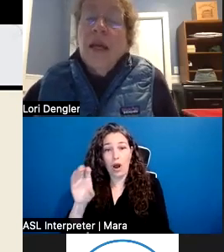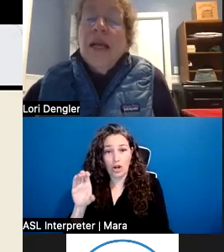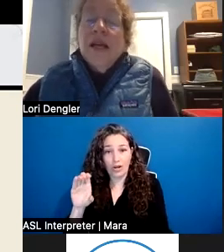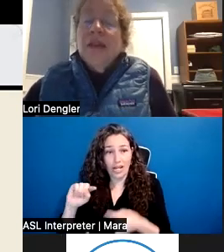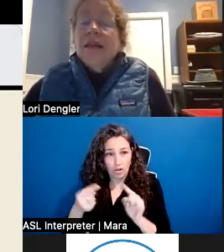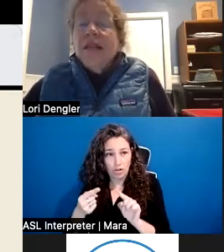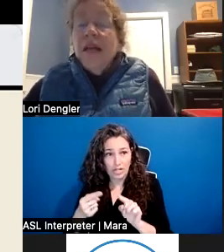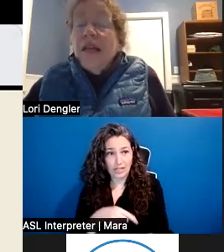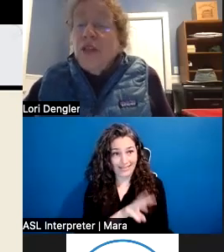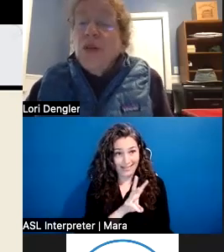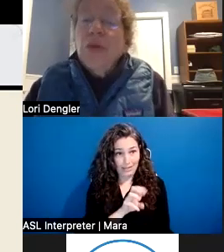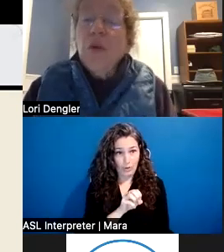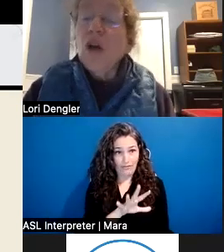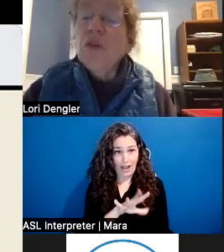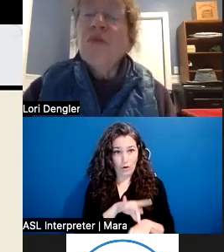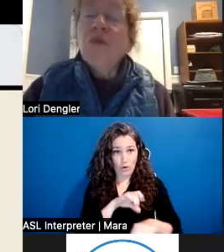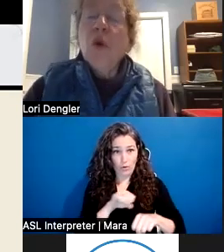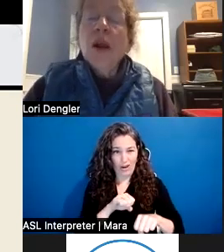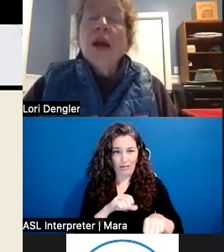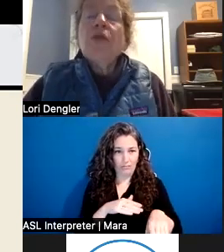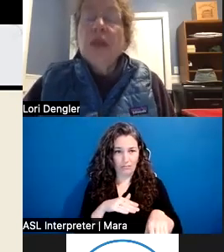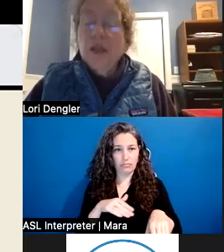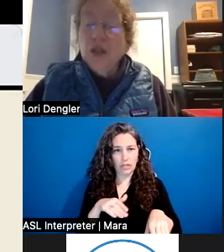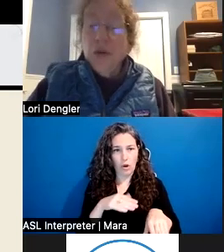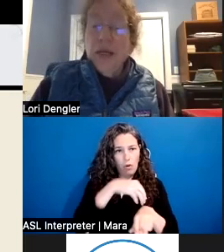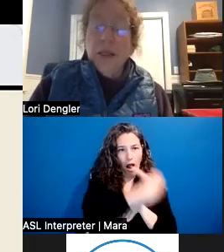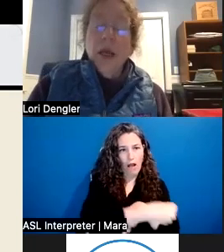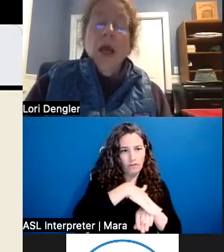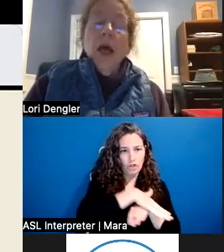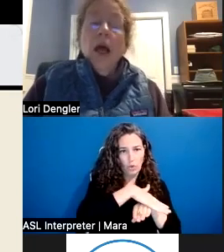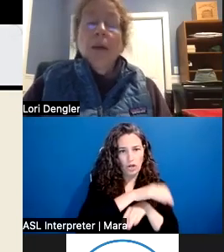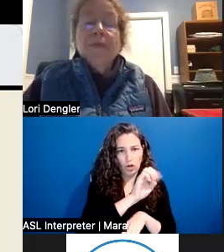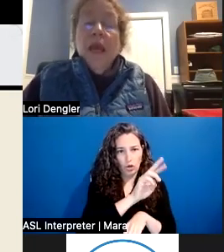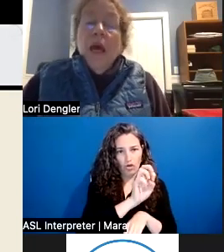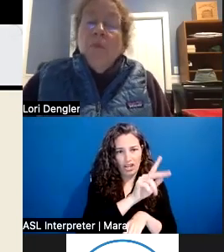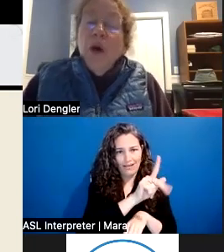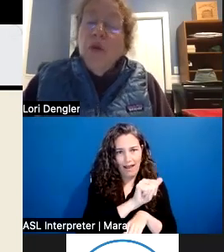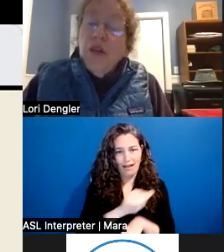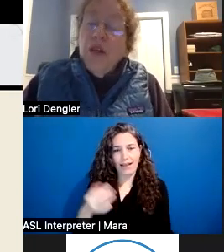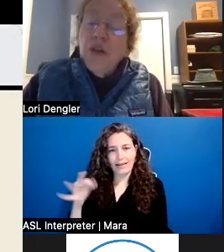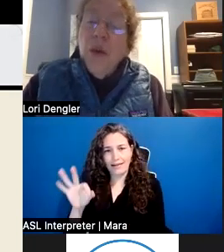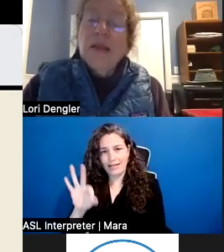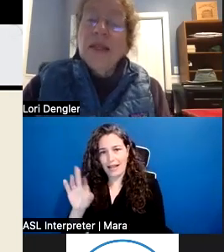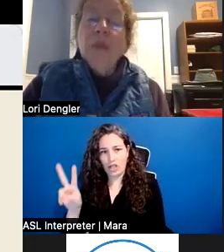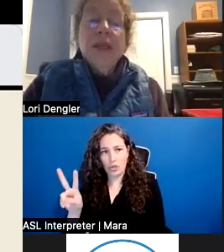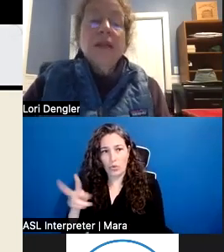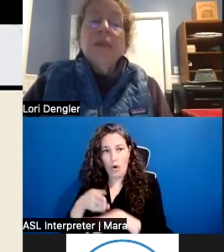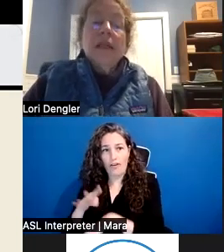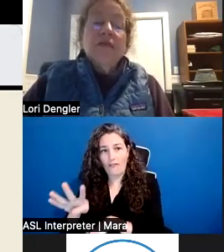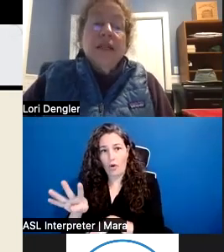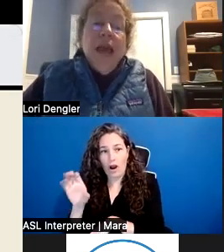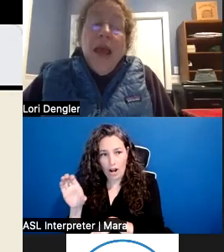Eureka. 1992, there were over 400 injuries. Both of those earthquakes happened